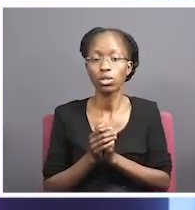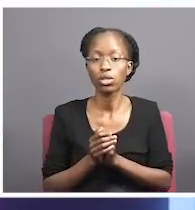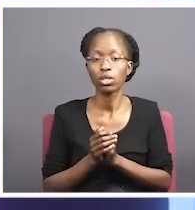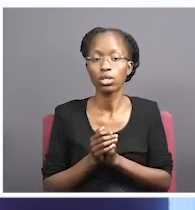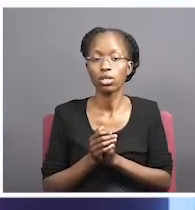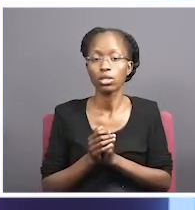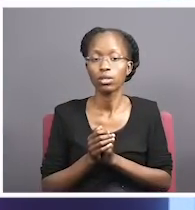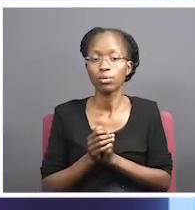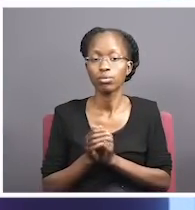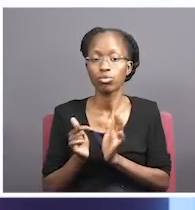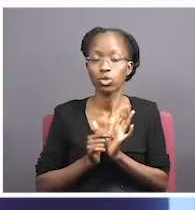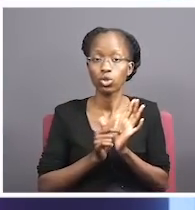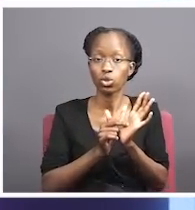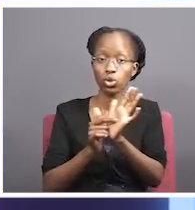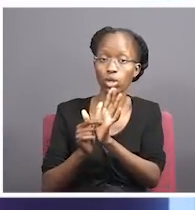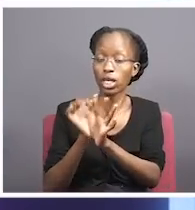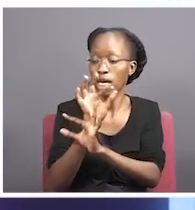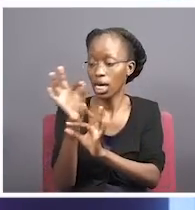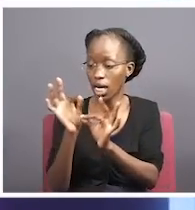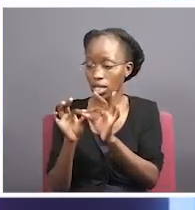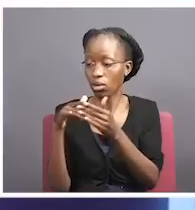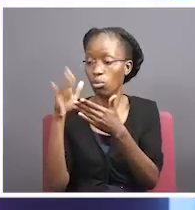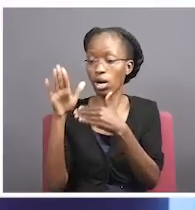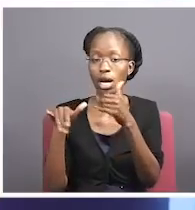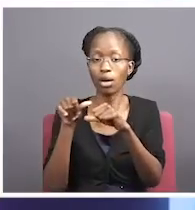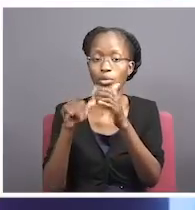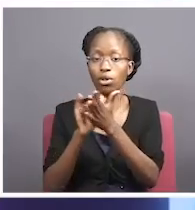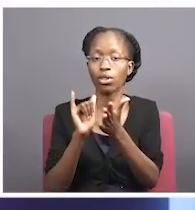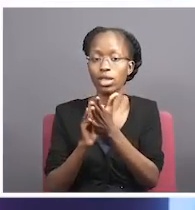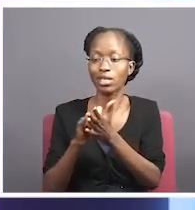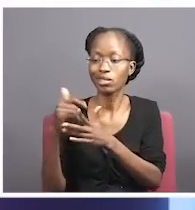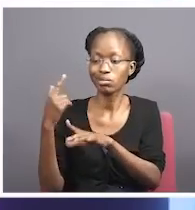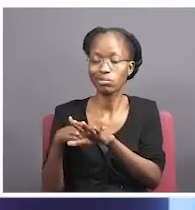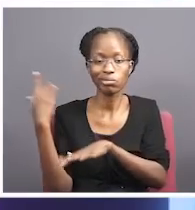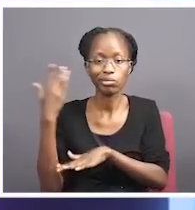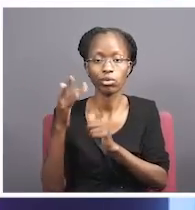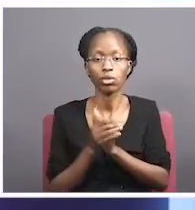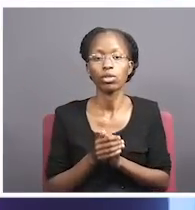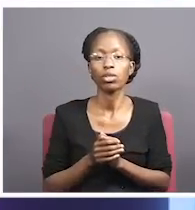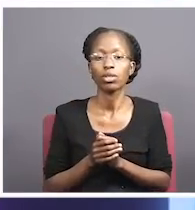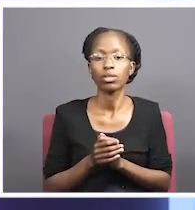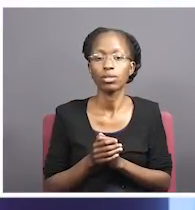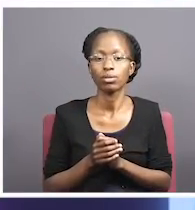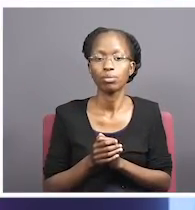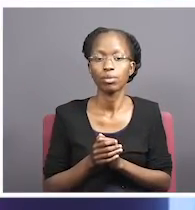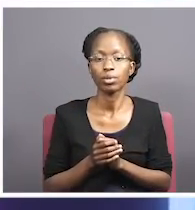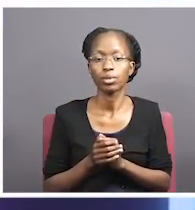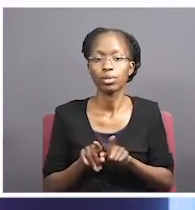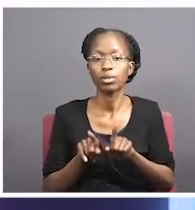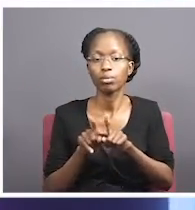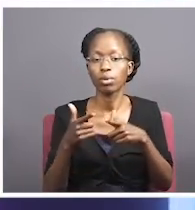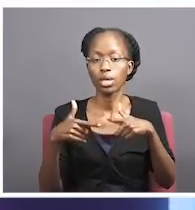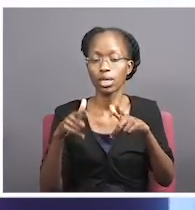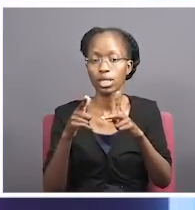today is Radiant Excellence. But more about that after the service. As always,